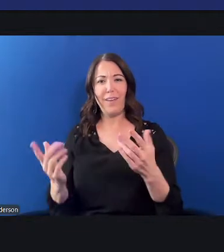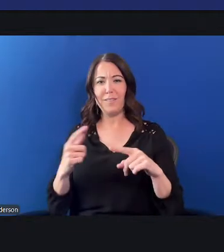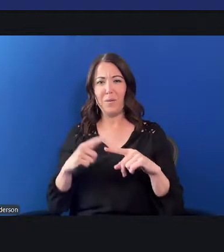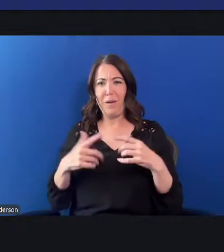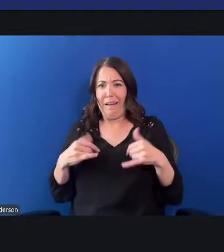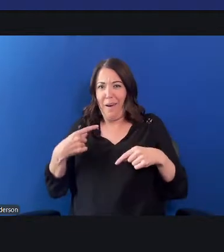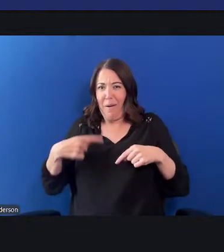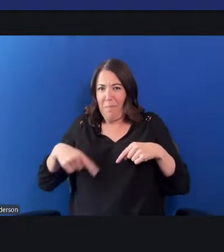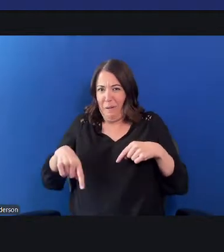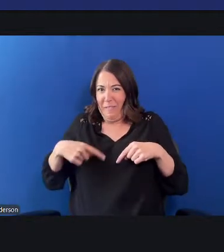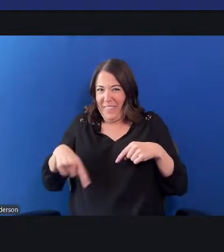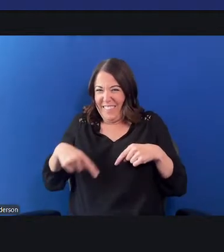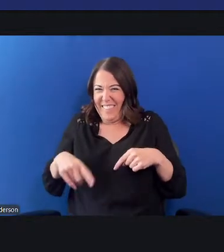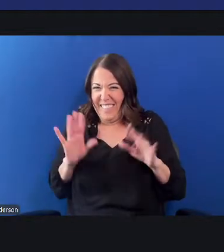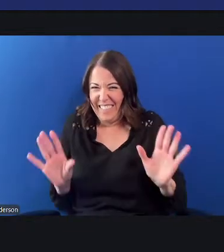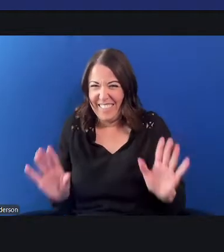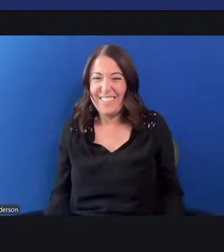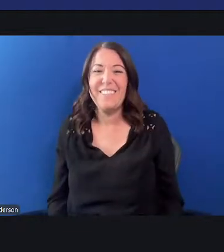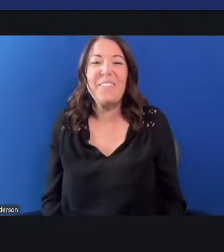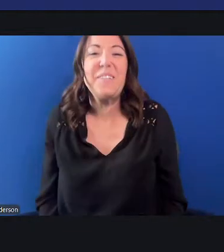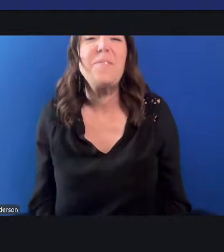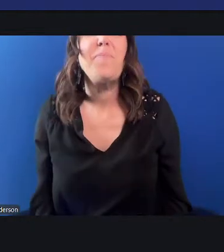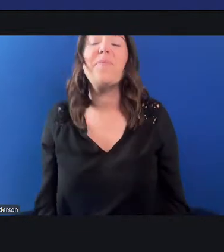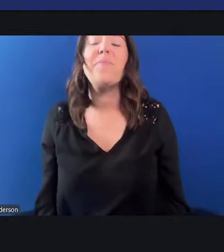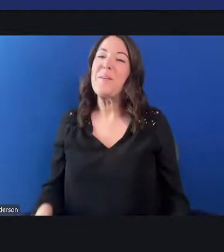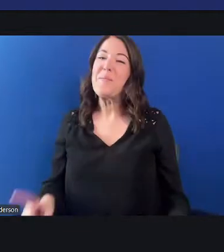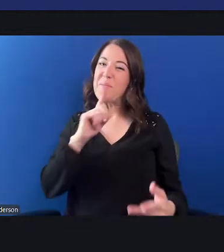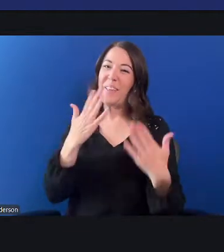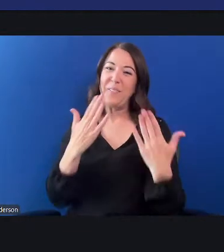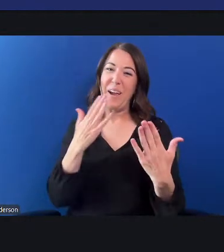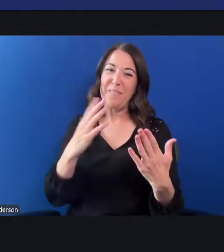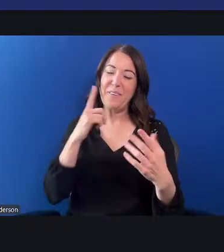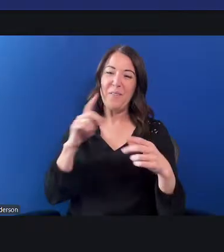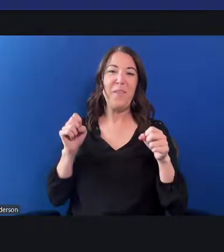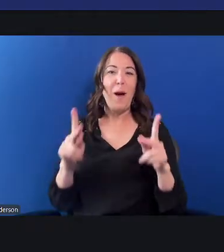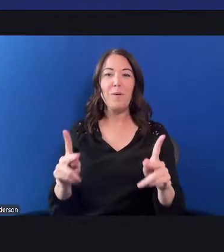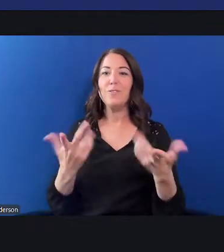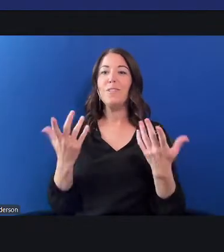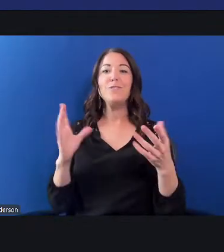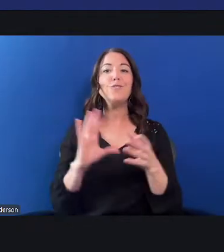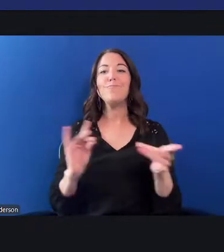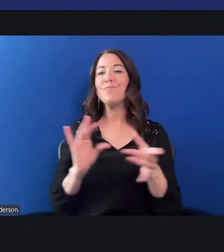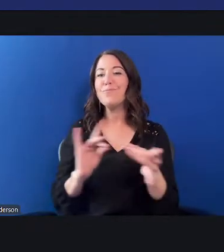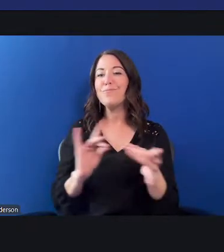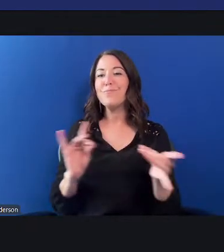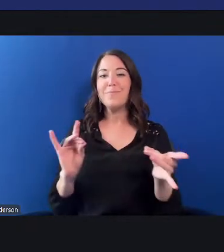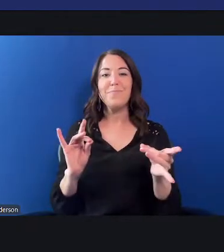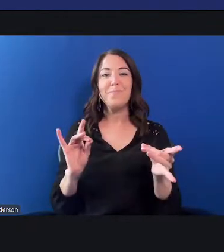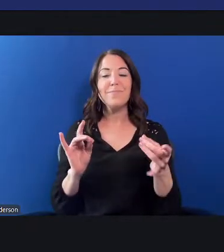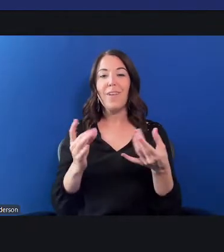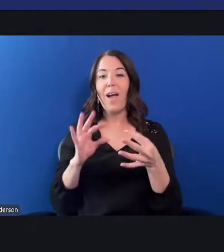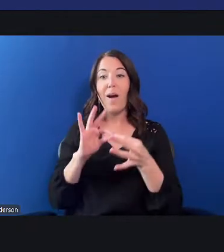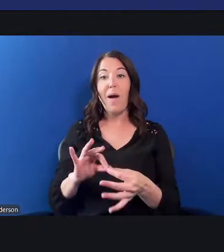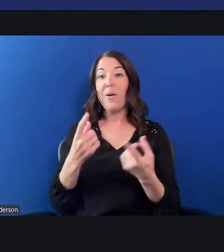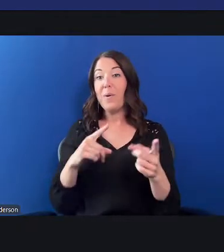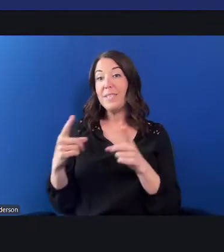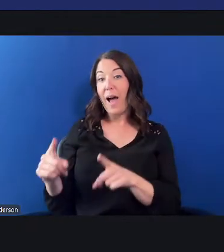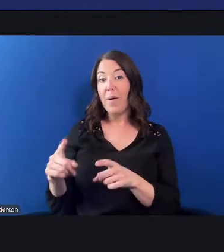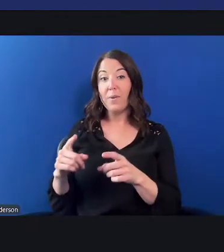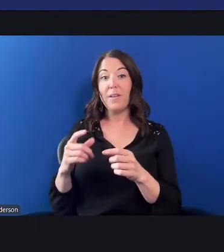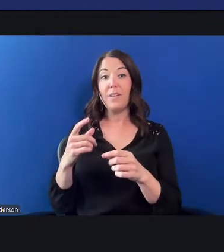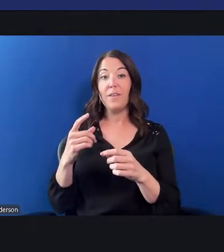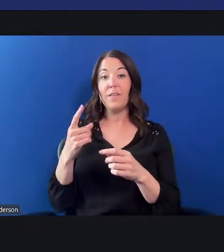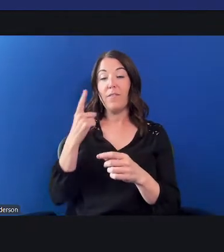nervous. I am grateful for the chance just to share a little bit about what has been happening at the School for the